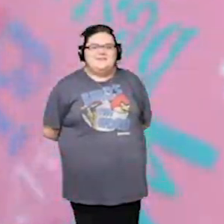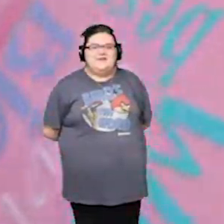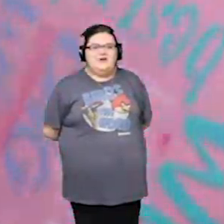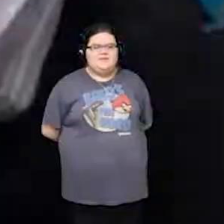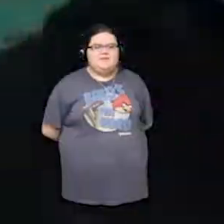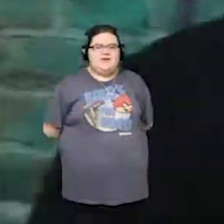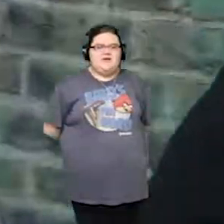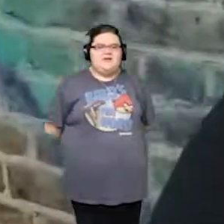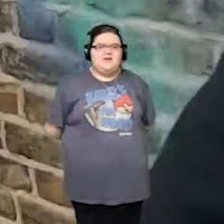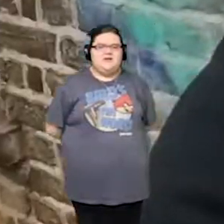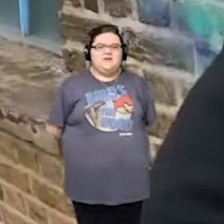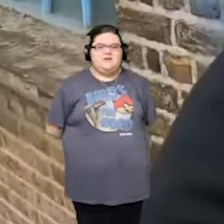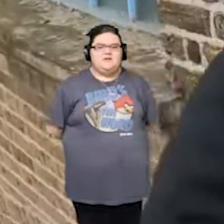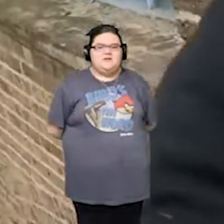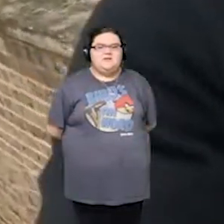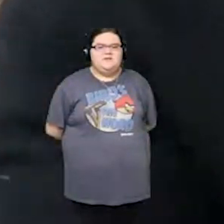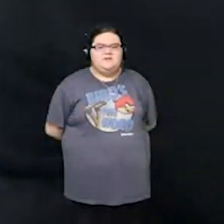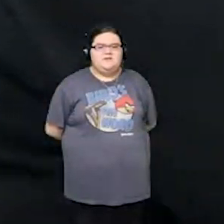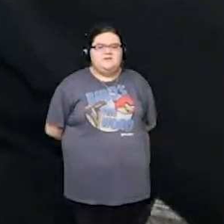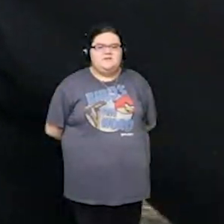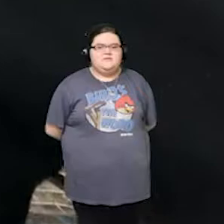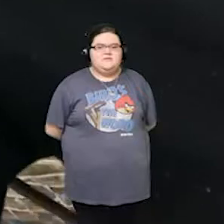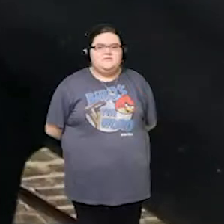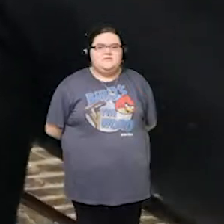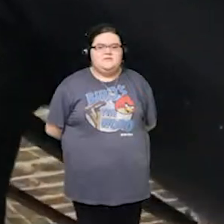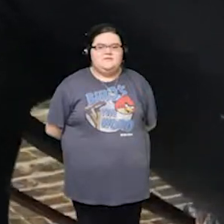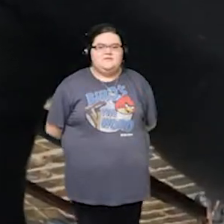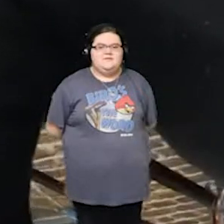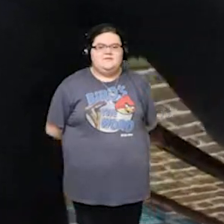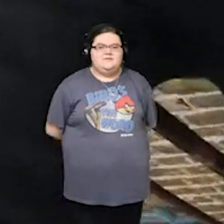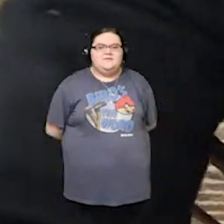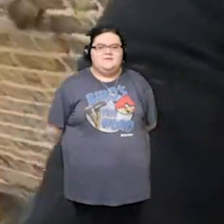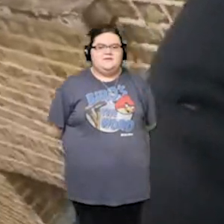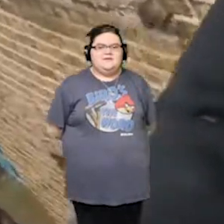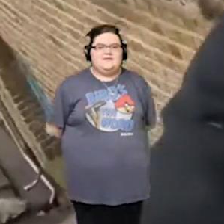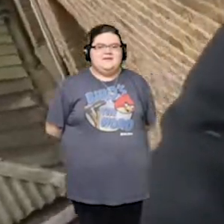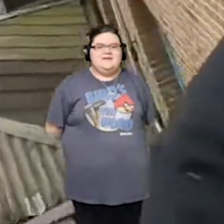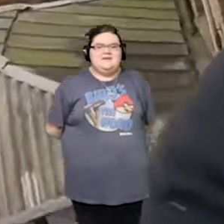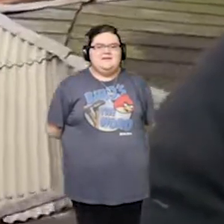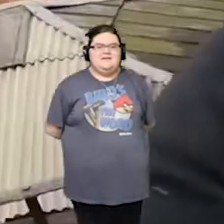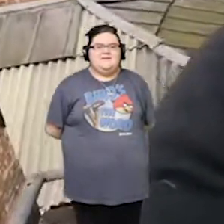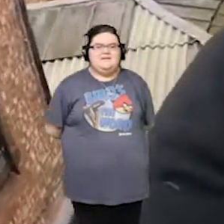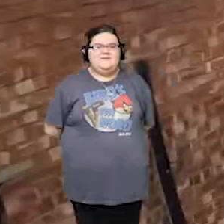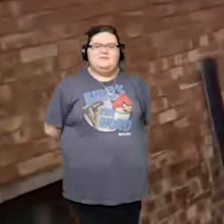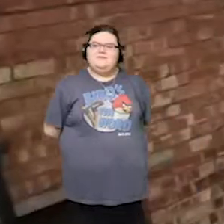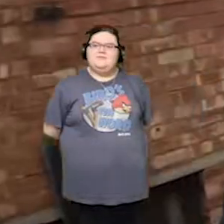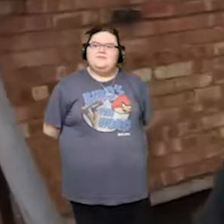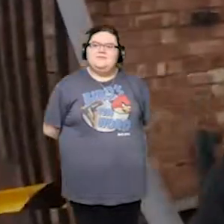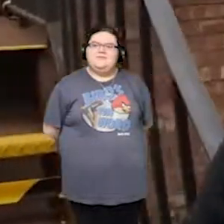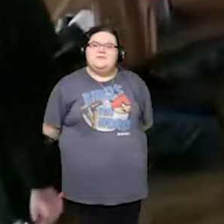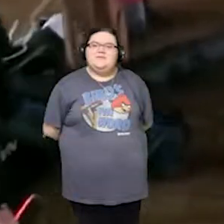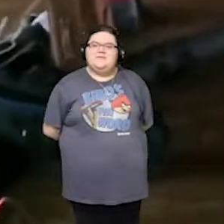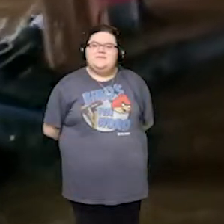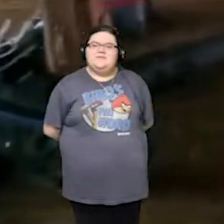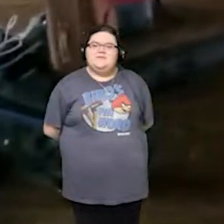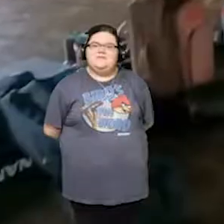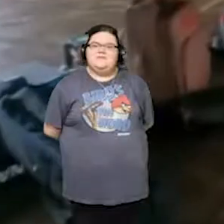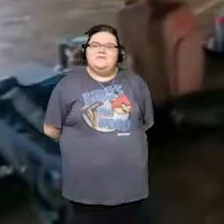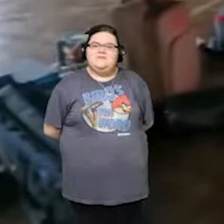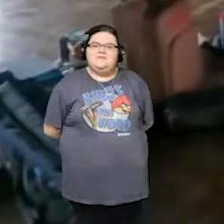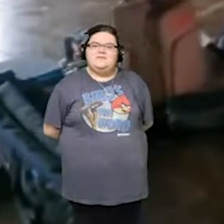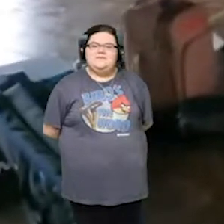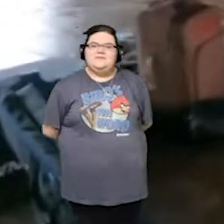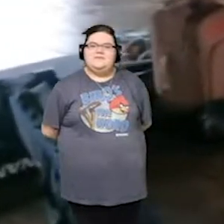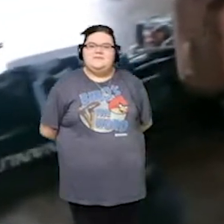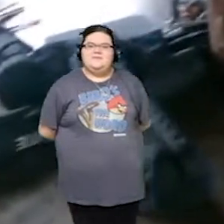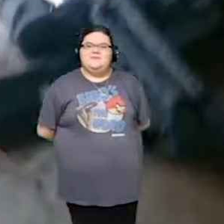this little present. Oh, what's the what? Tom doesn't know this, but it's not his birthday. I've got to find out wrapping paper. So this will do. So I get my present. Hey, Kani. Hello.